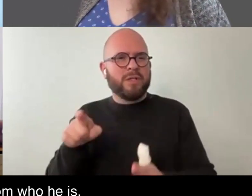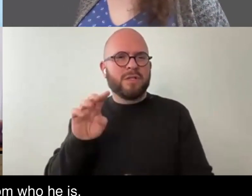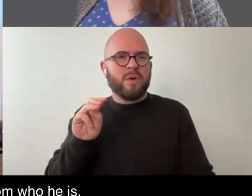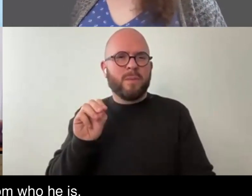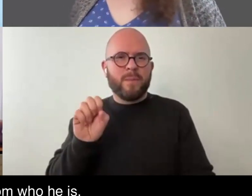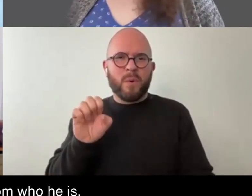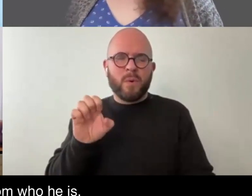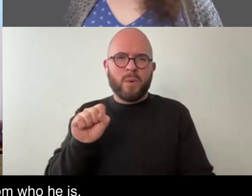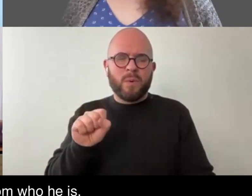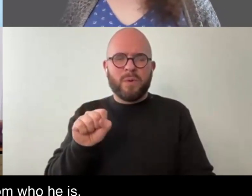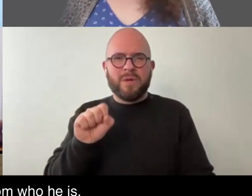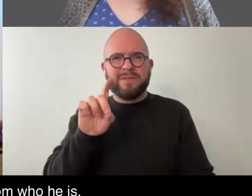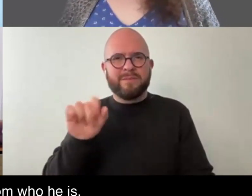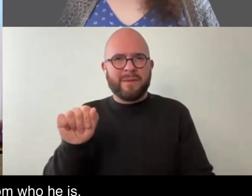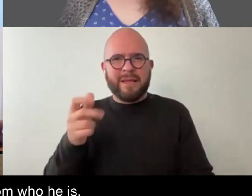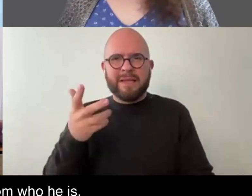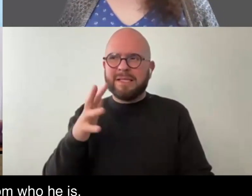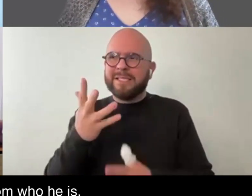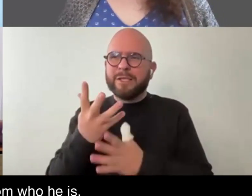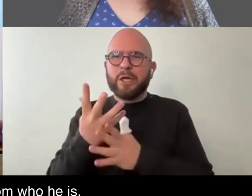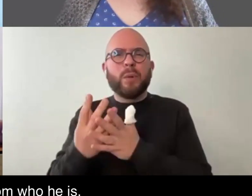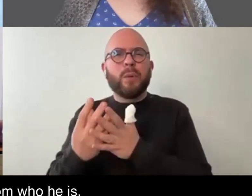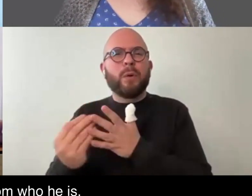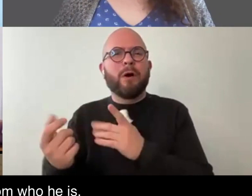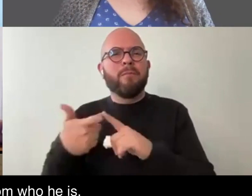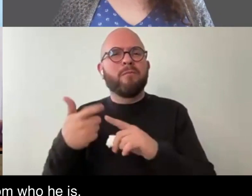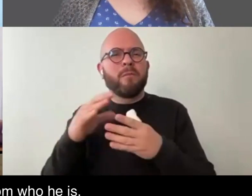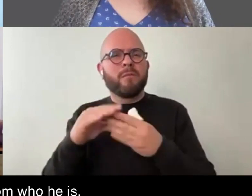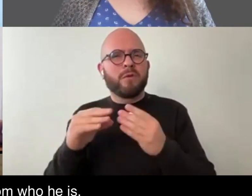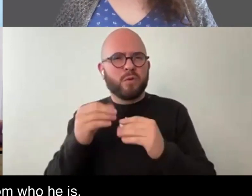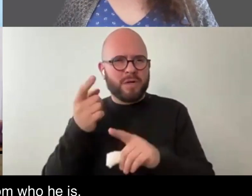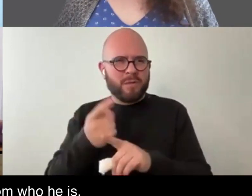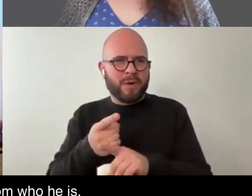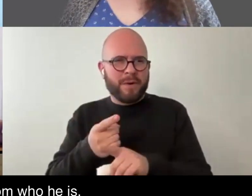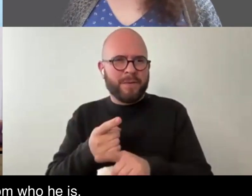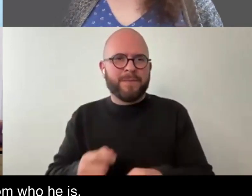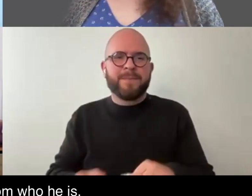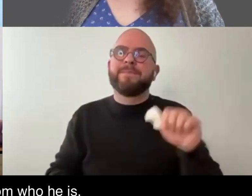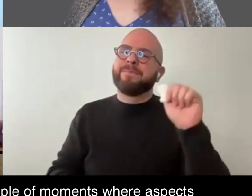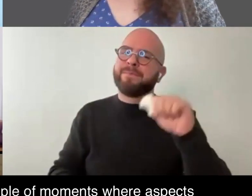from the story, from who he is. Yeah, I mean, we have this